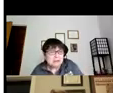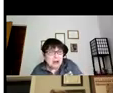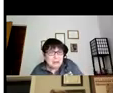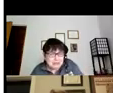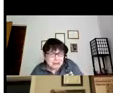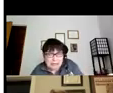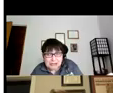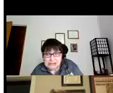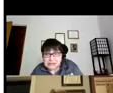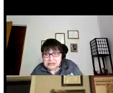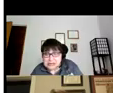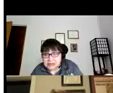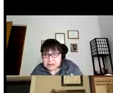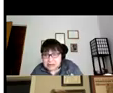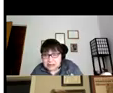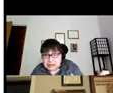just open?